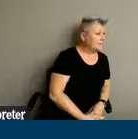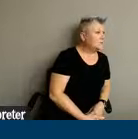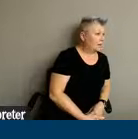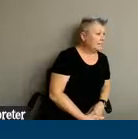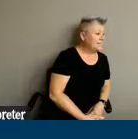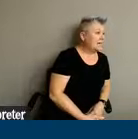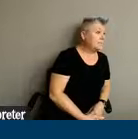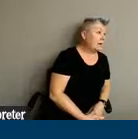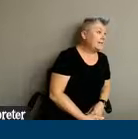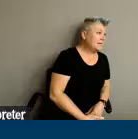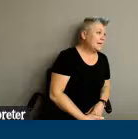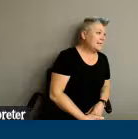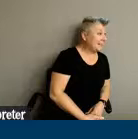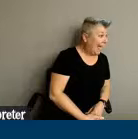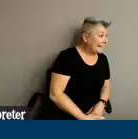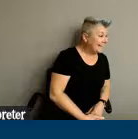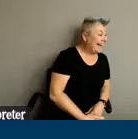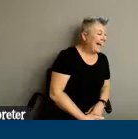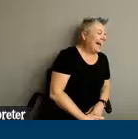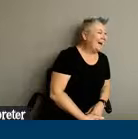You did a really good job.